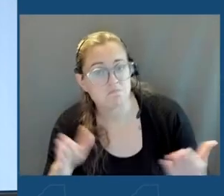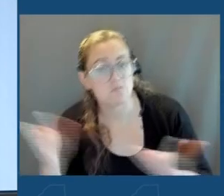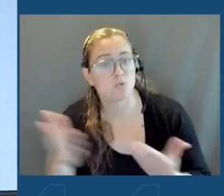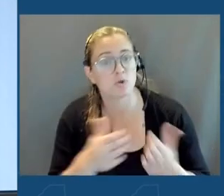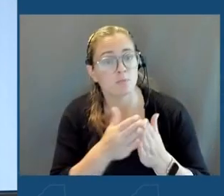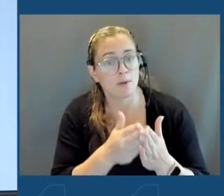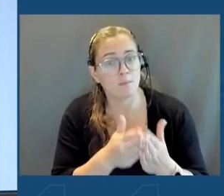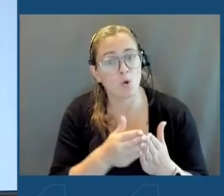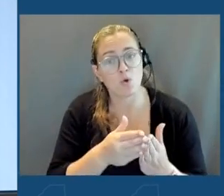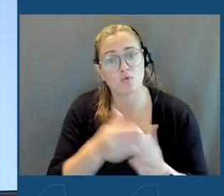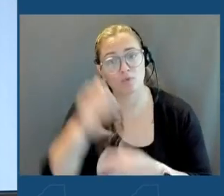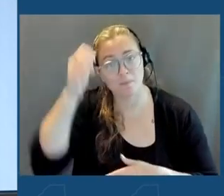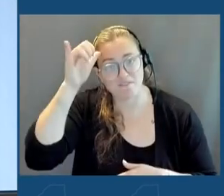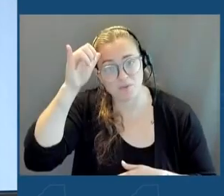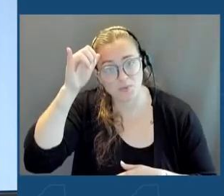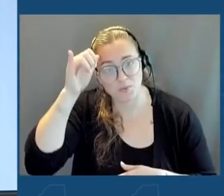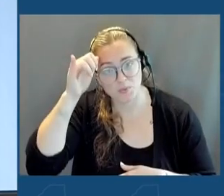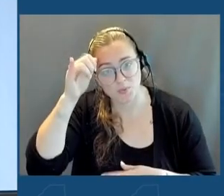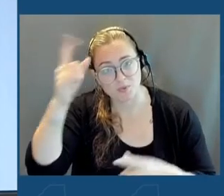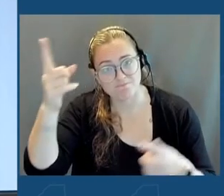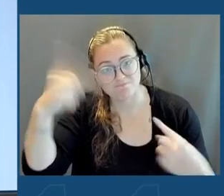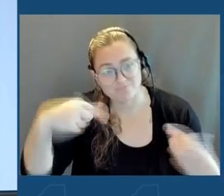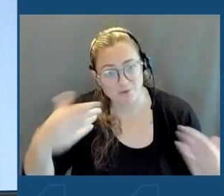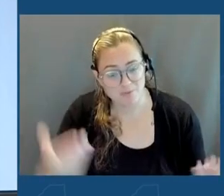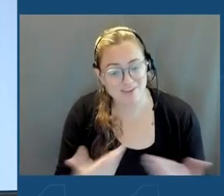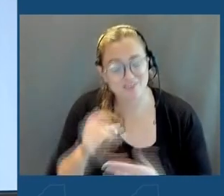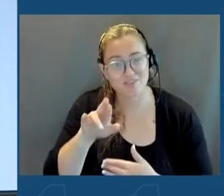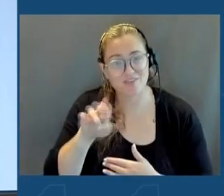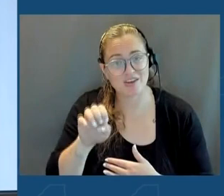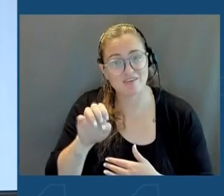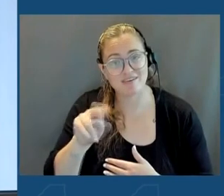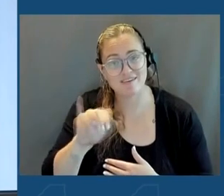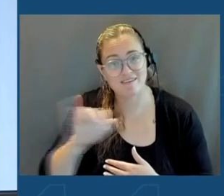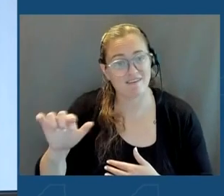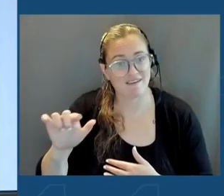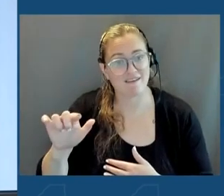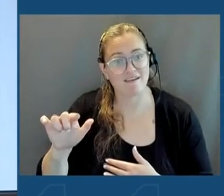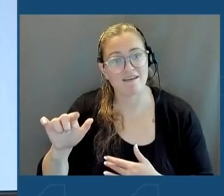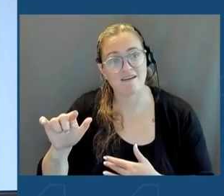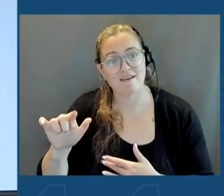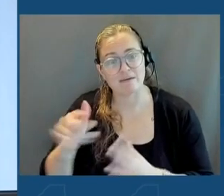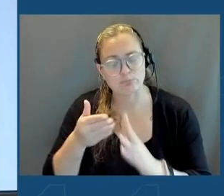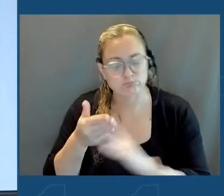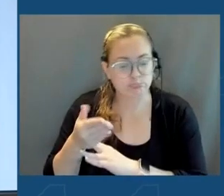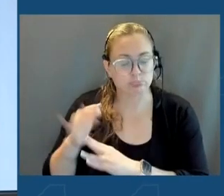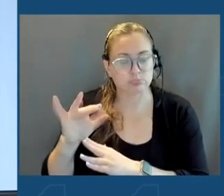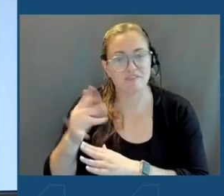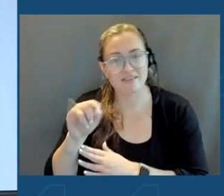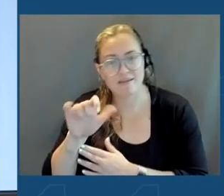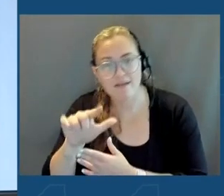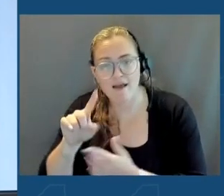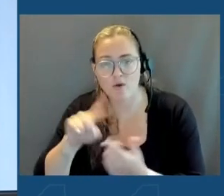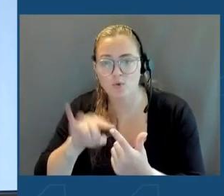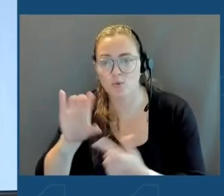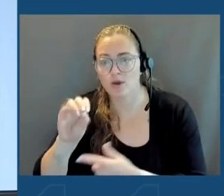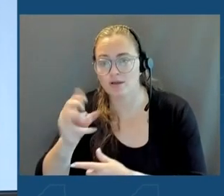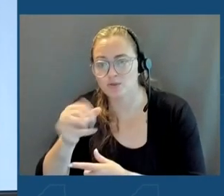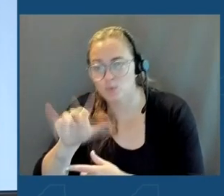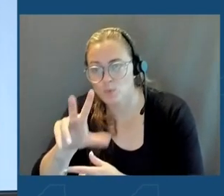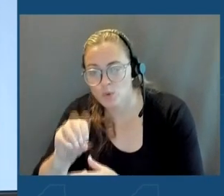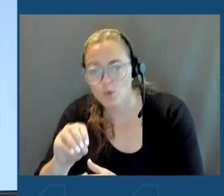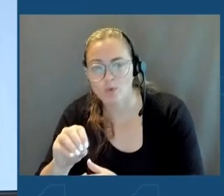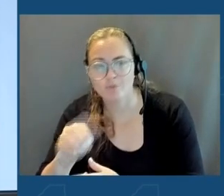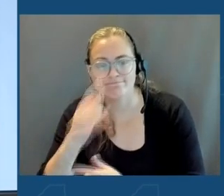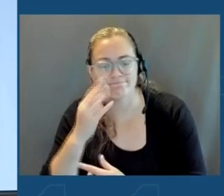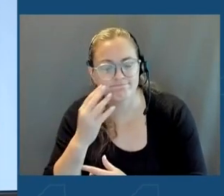Buffalo, come all the way on the Erie Canal, go up the canal to Oswego, and experience